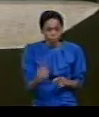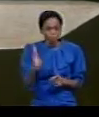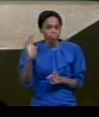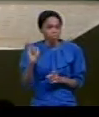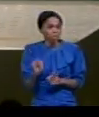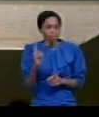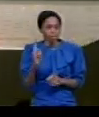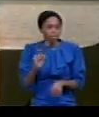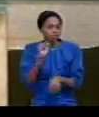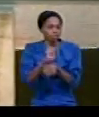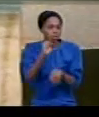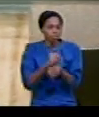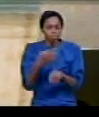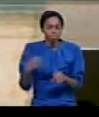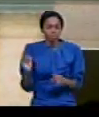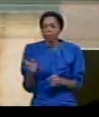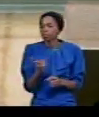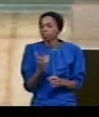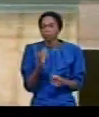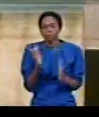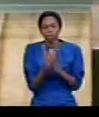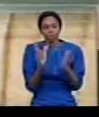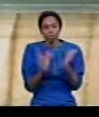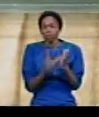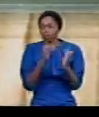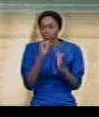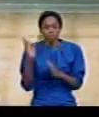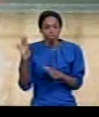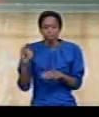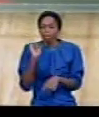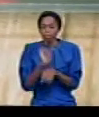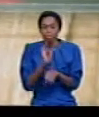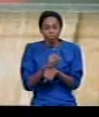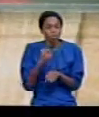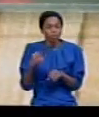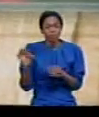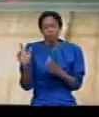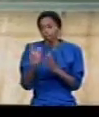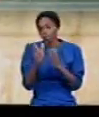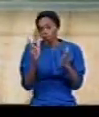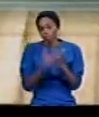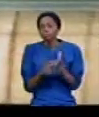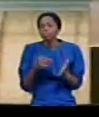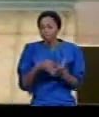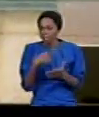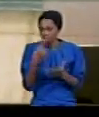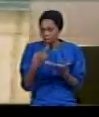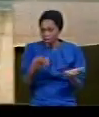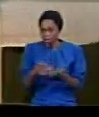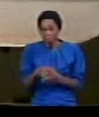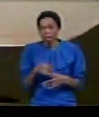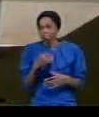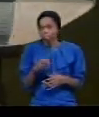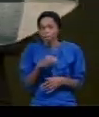the works of the law. Not by the works of the law. It says, because for by the works of